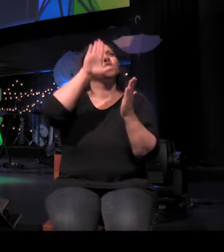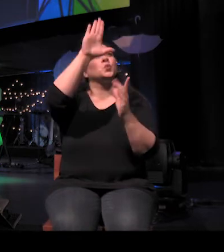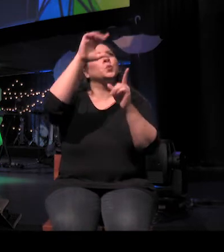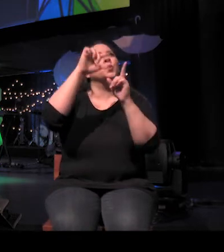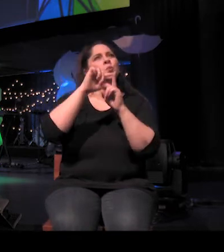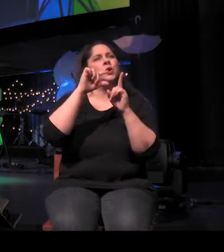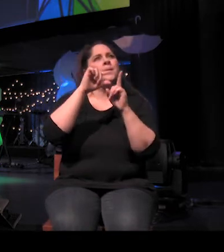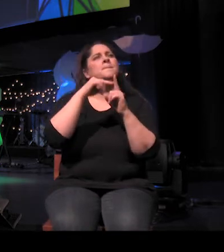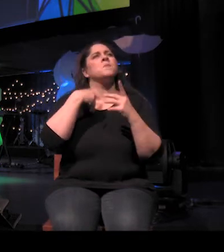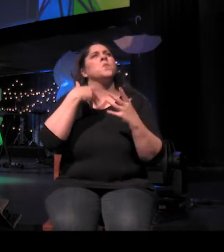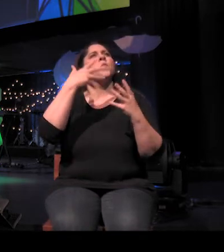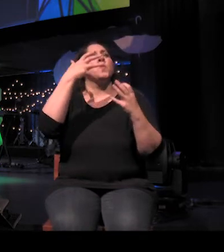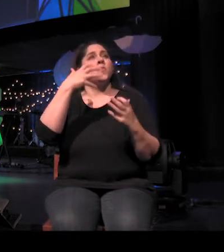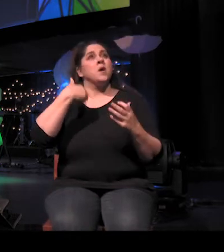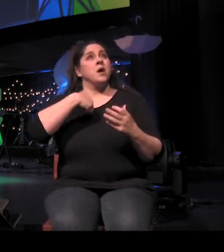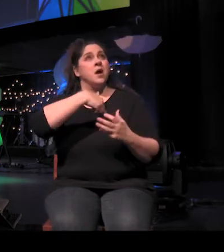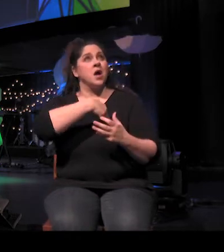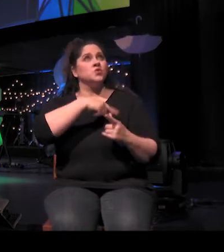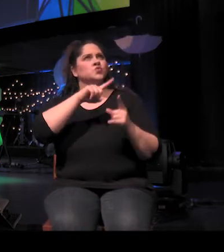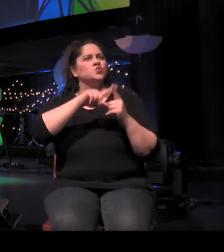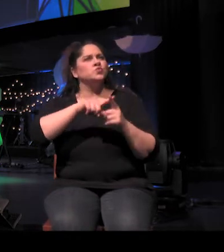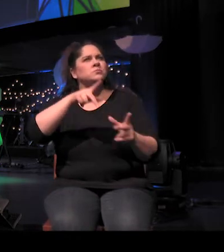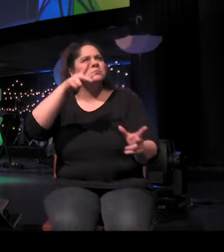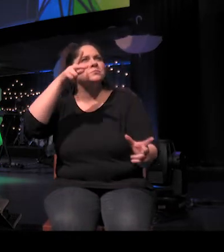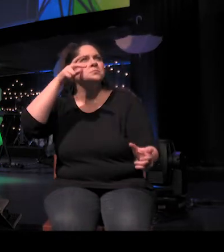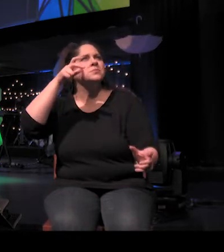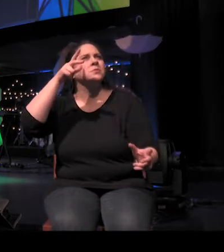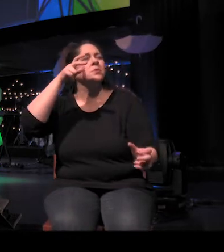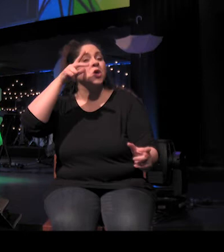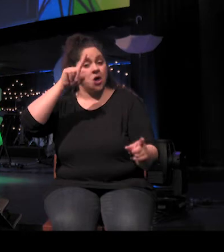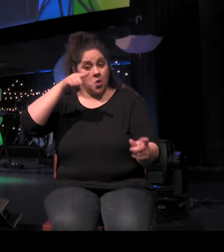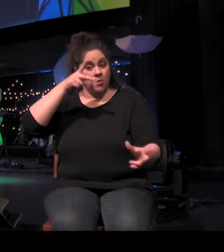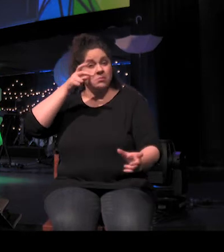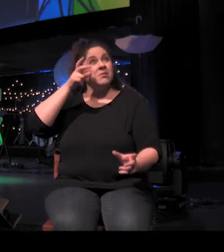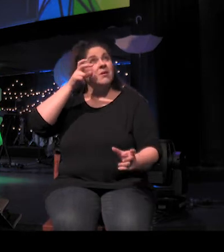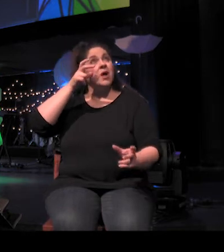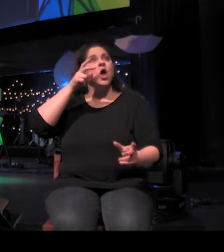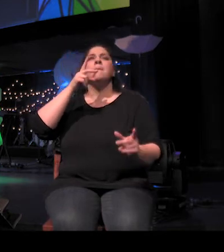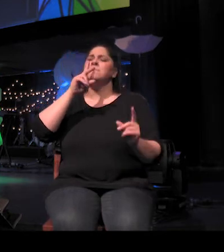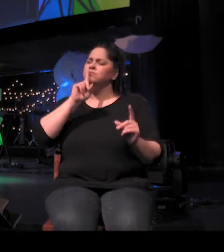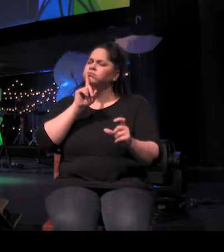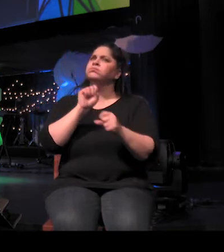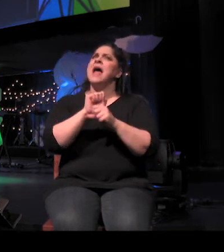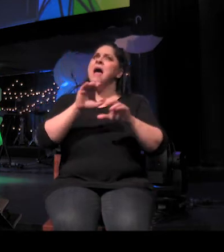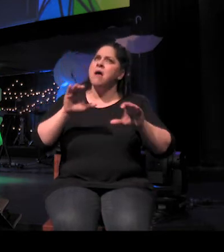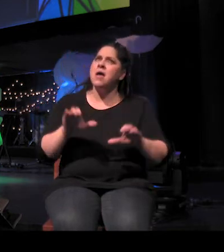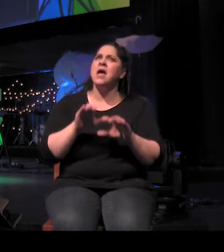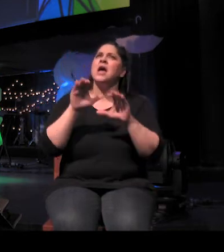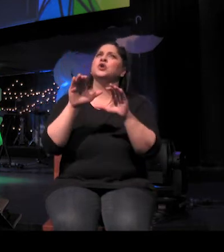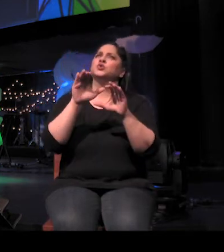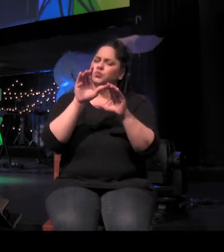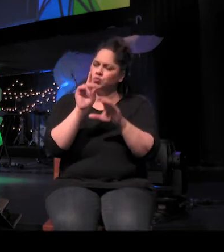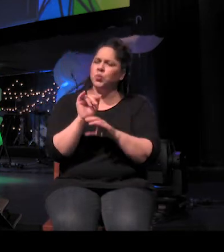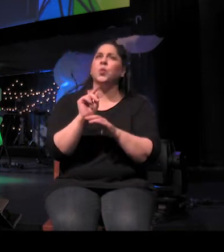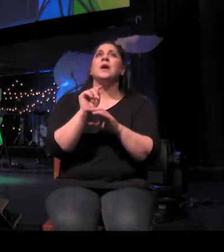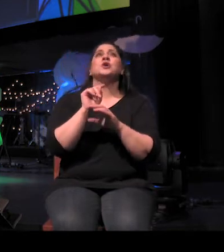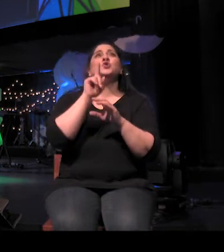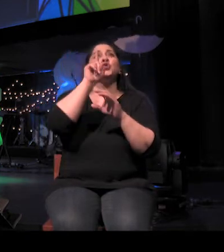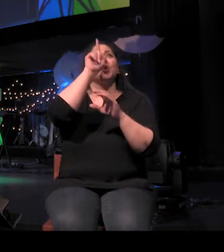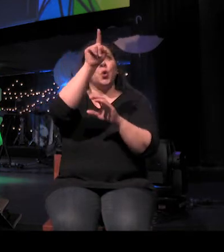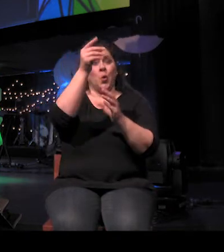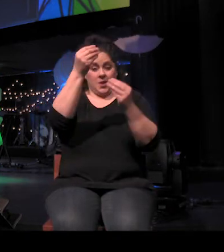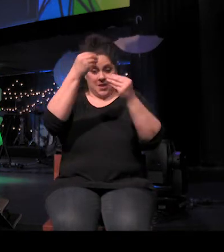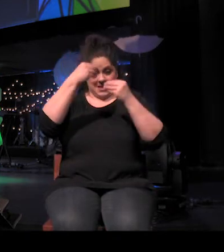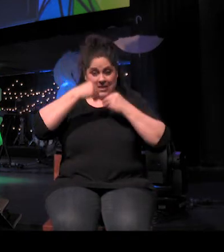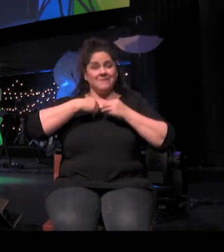ears to hear. And not just be hearers of the word, but be doers of the word. So would you give us the strength and the courage to apply your